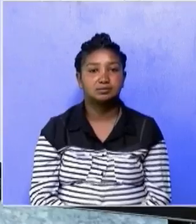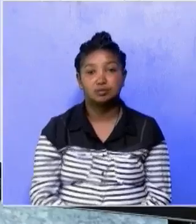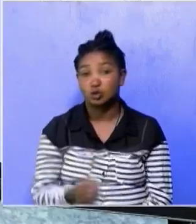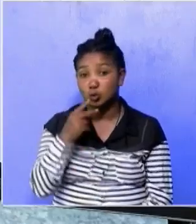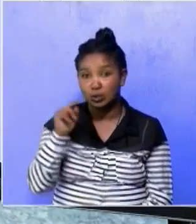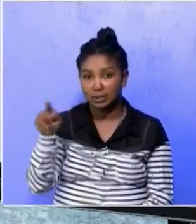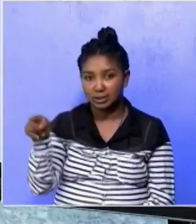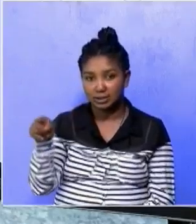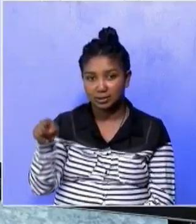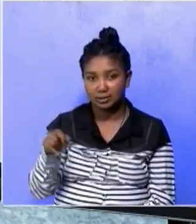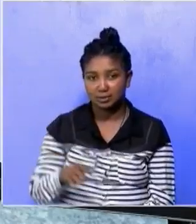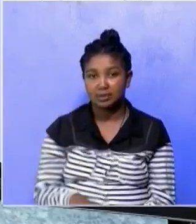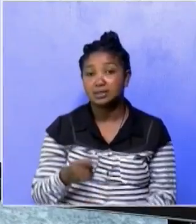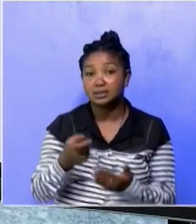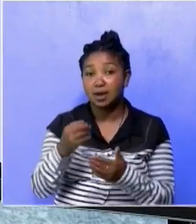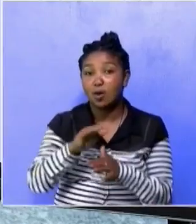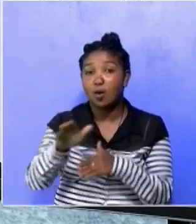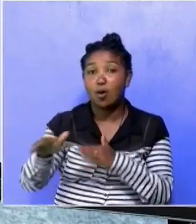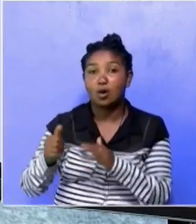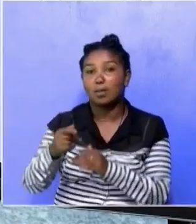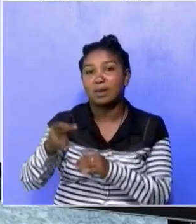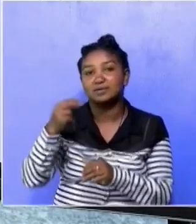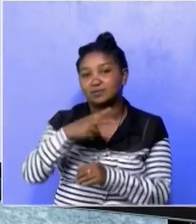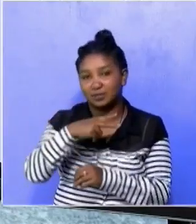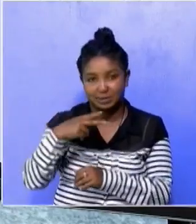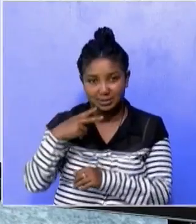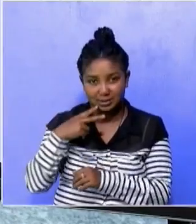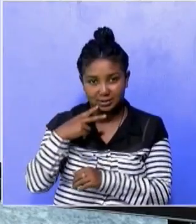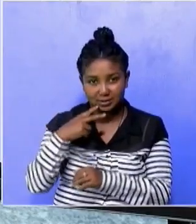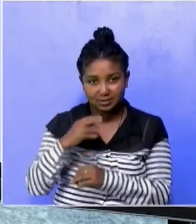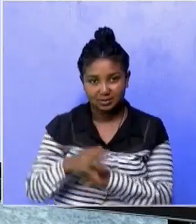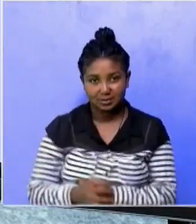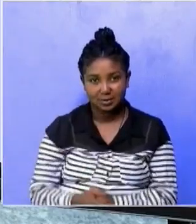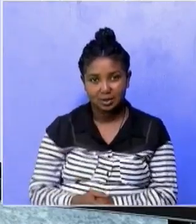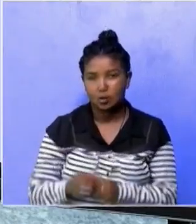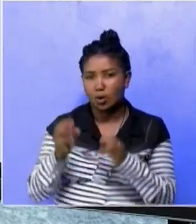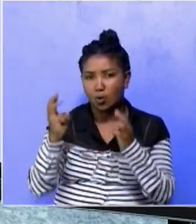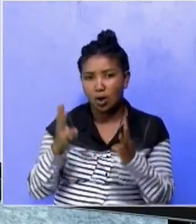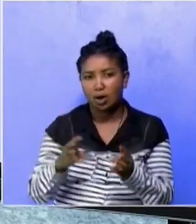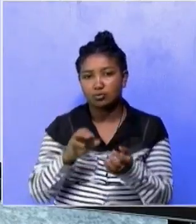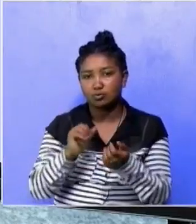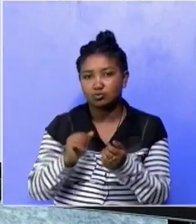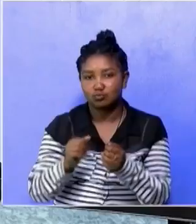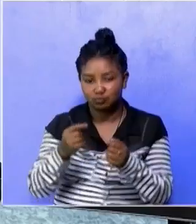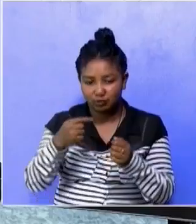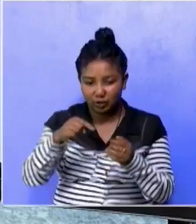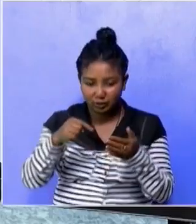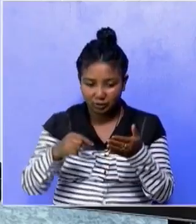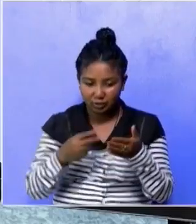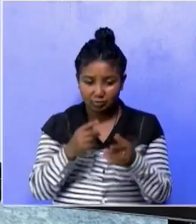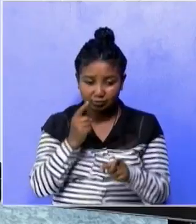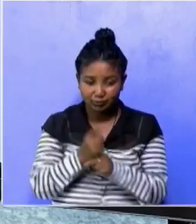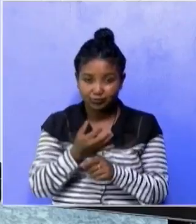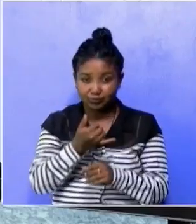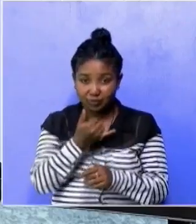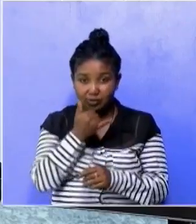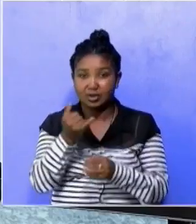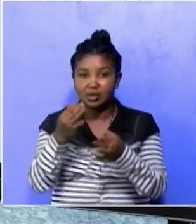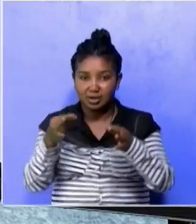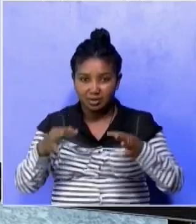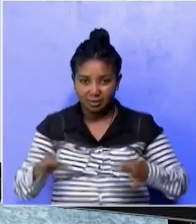Look, these are all past verbs. You are welcome to check all the verbs in each